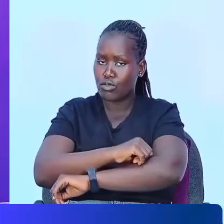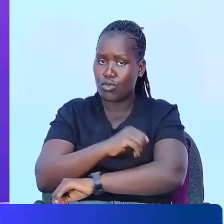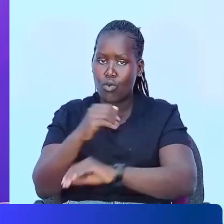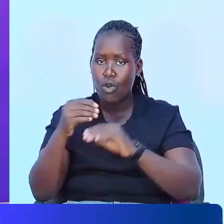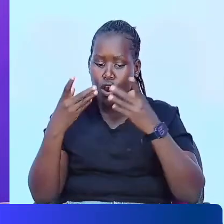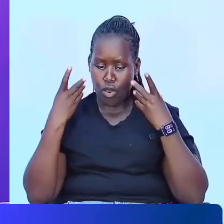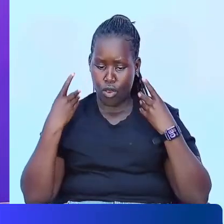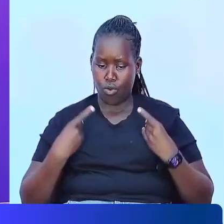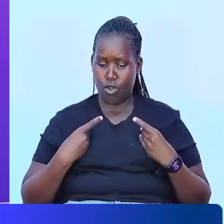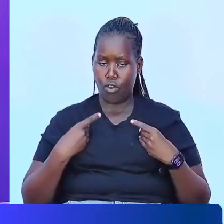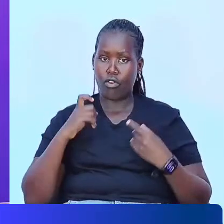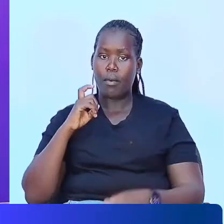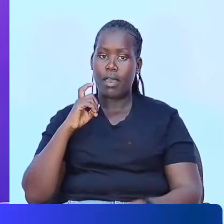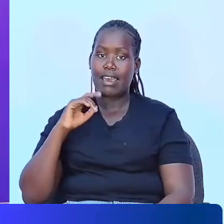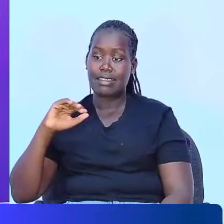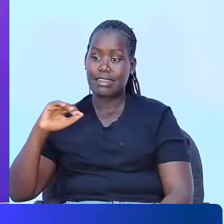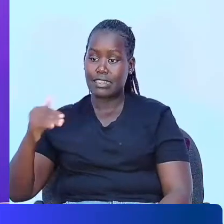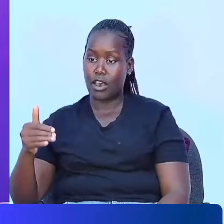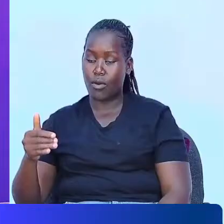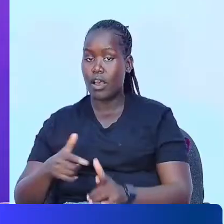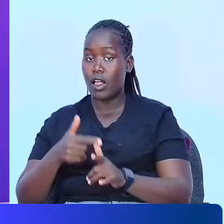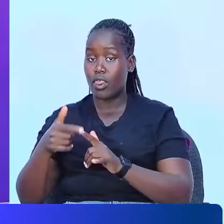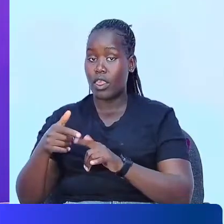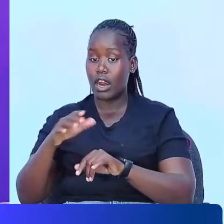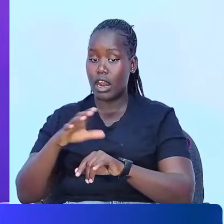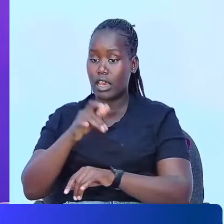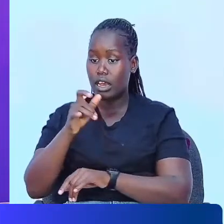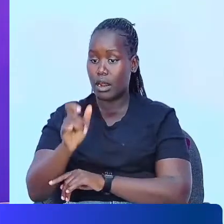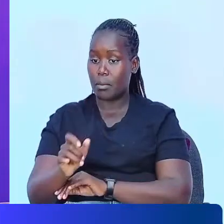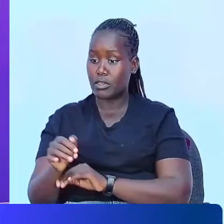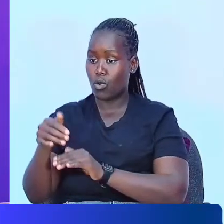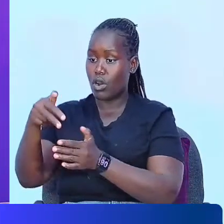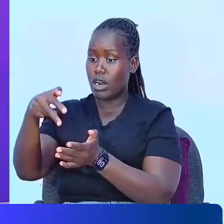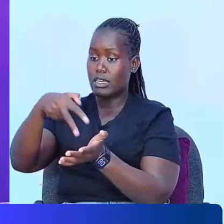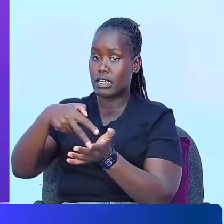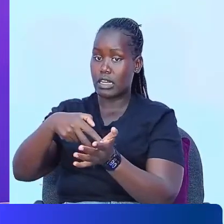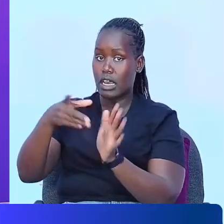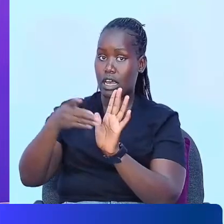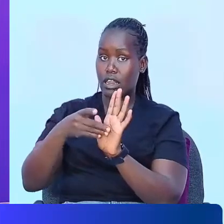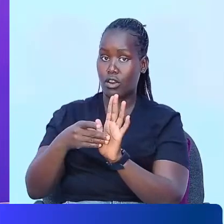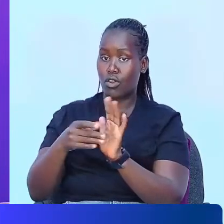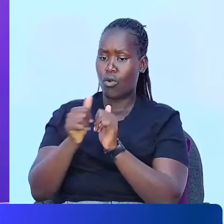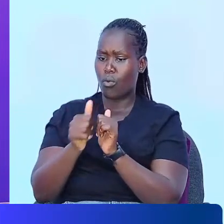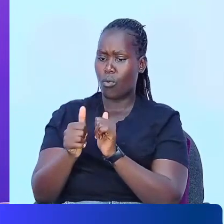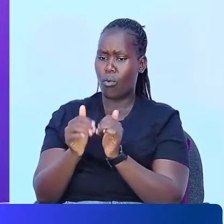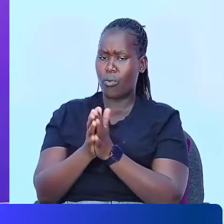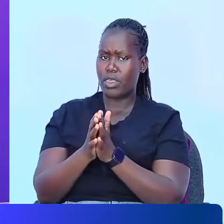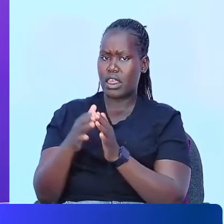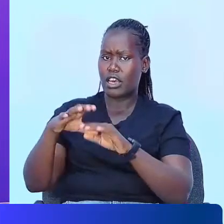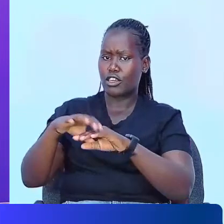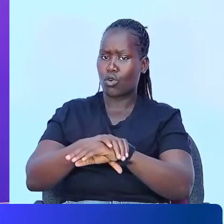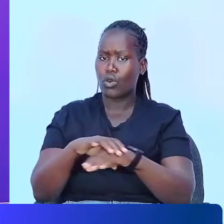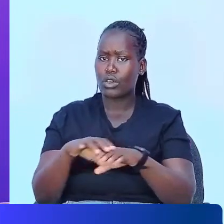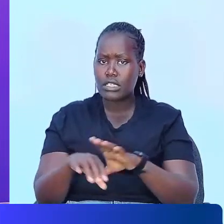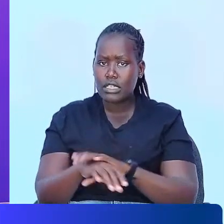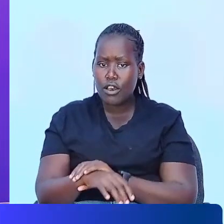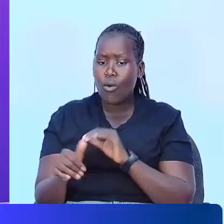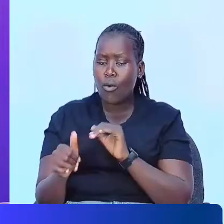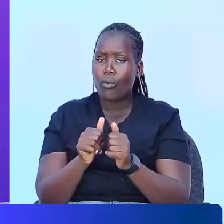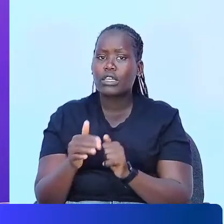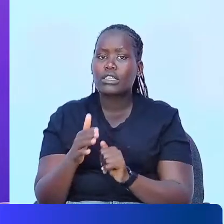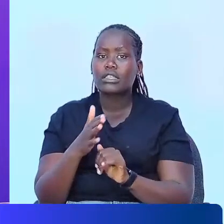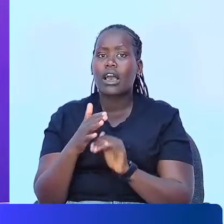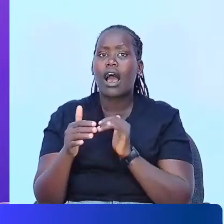Moy Avenue. And I find someone standing at the door with socks that look exactly like the ones I'm going in to pay, to